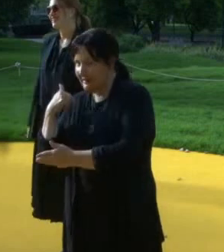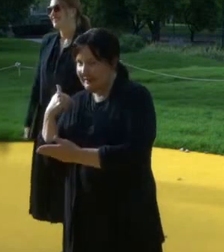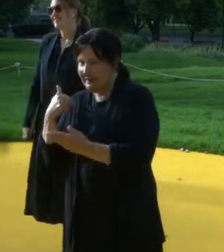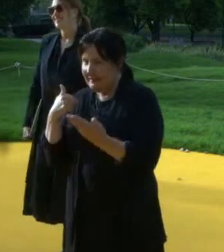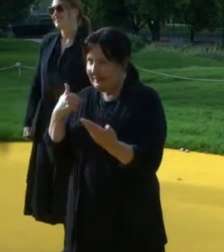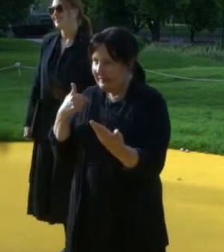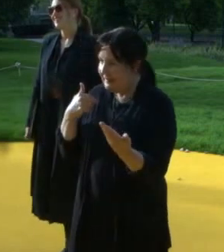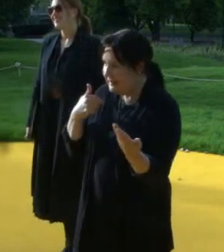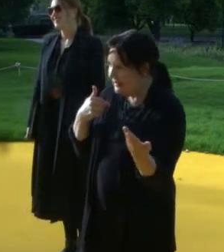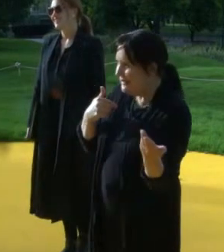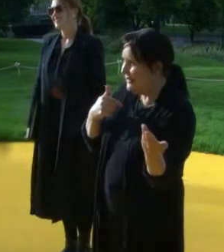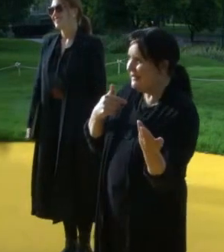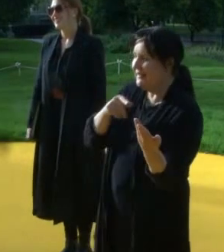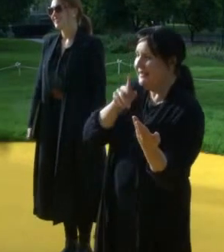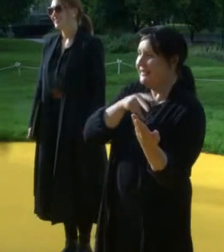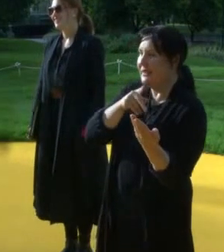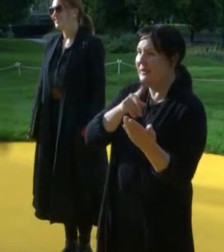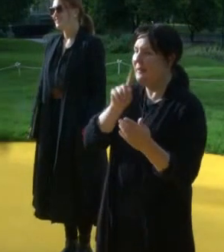first and most valued reader.